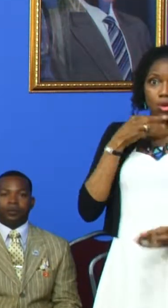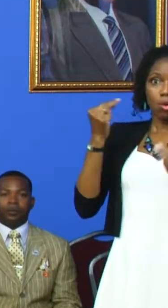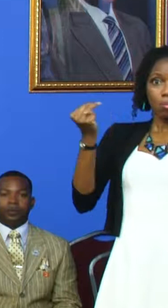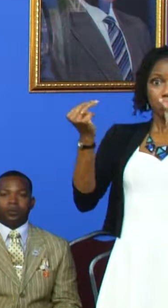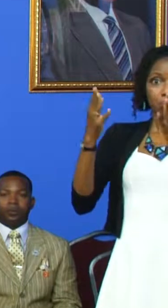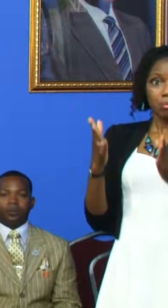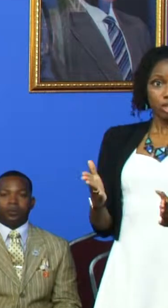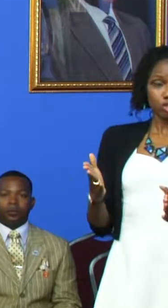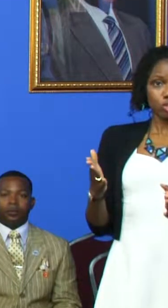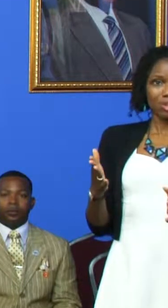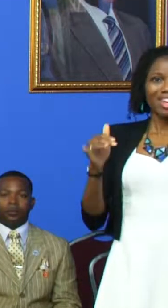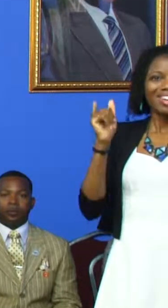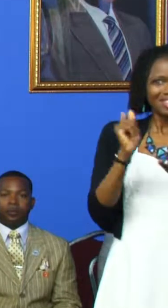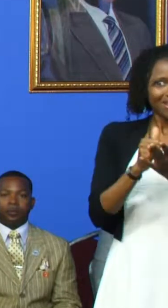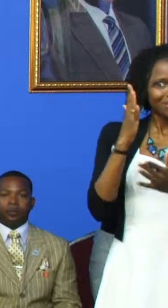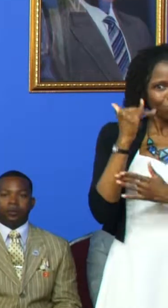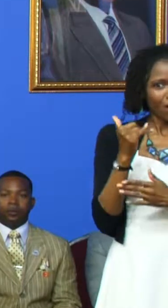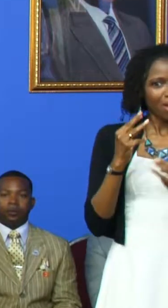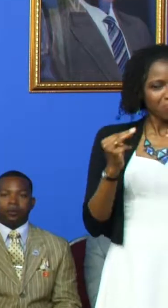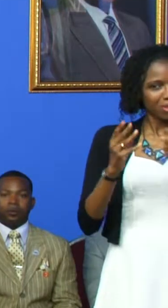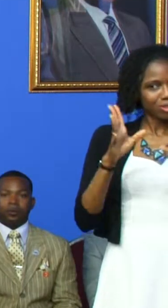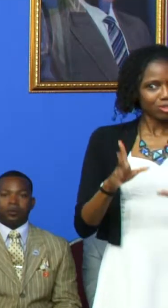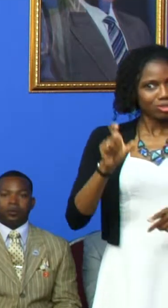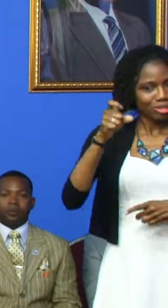why ministers ought to stand